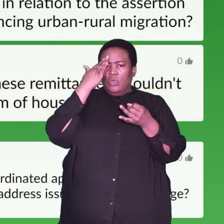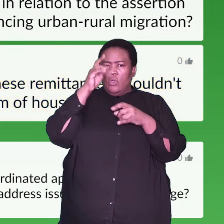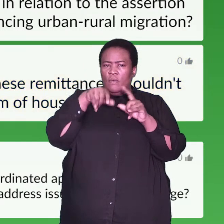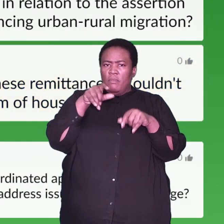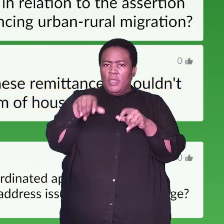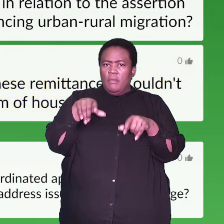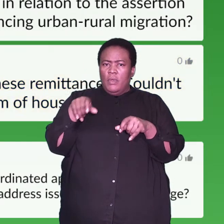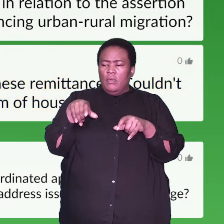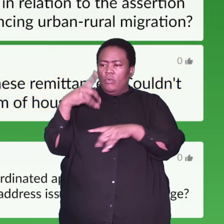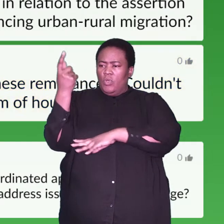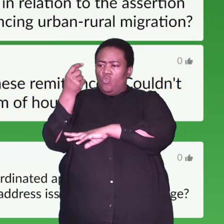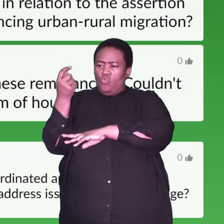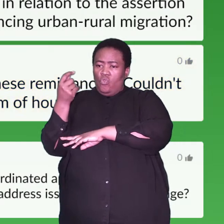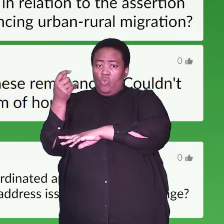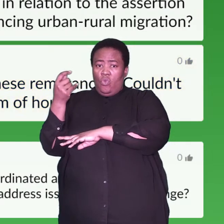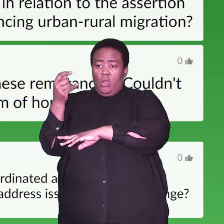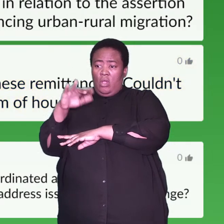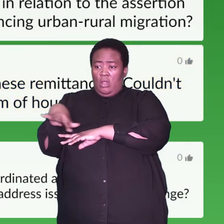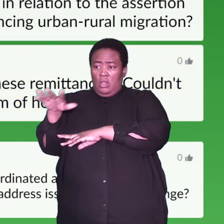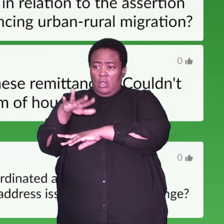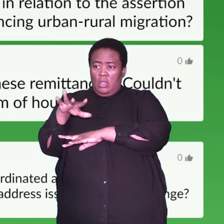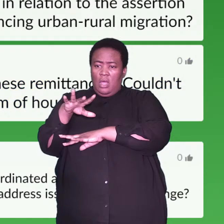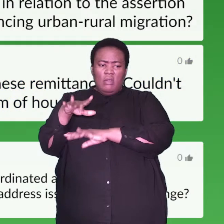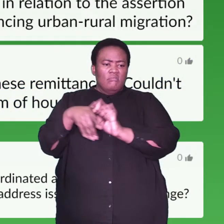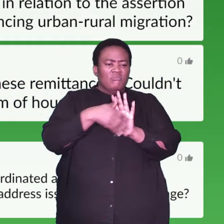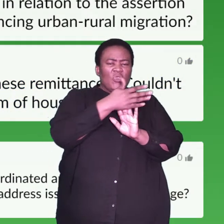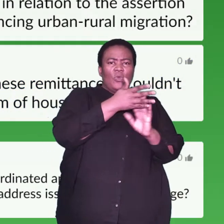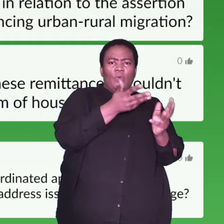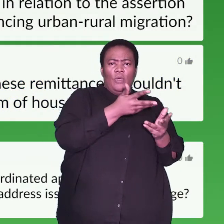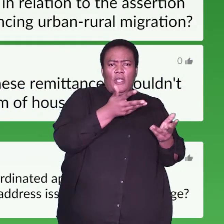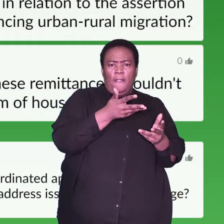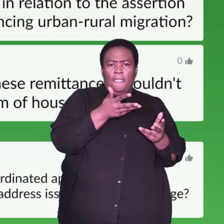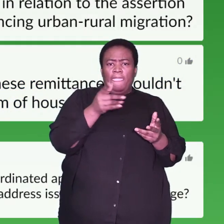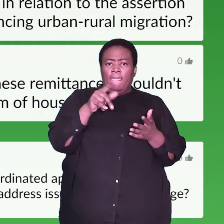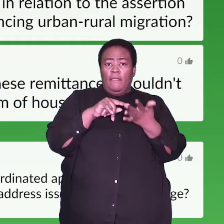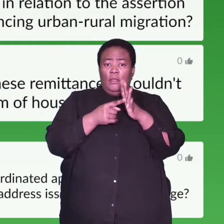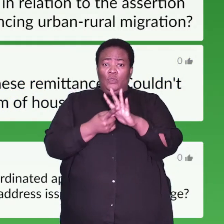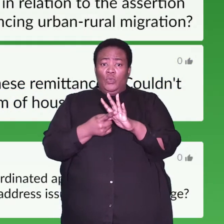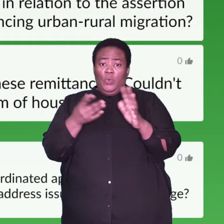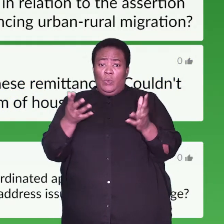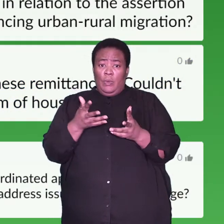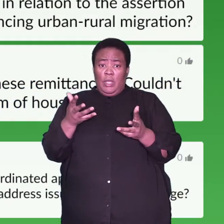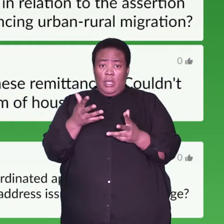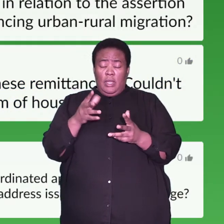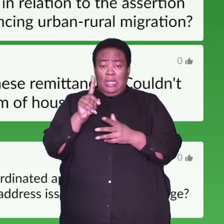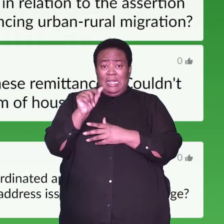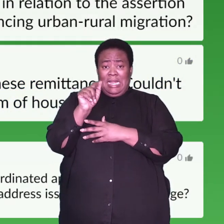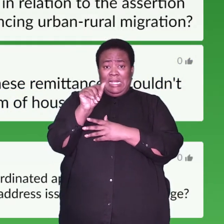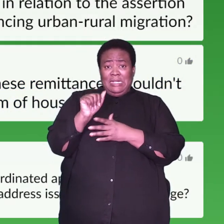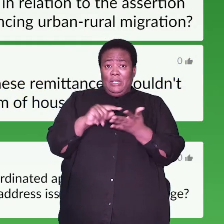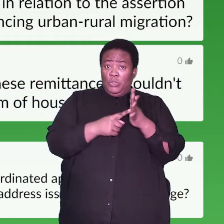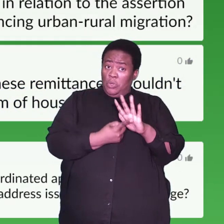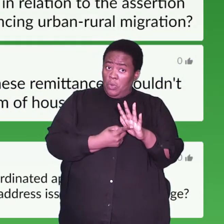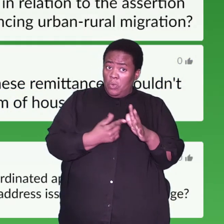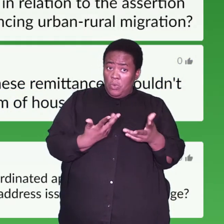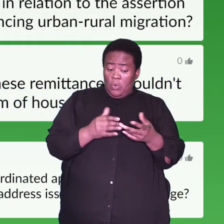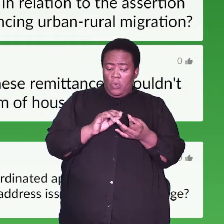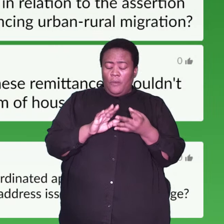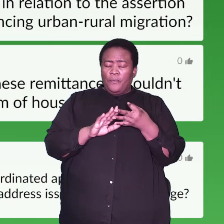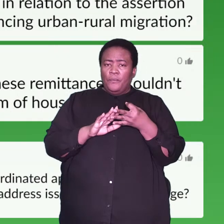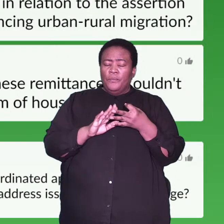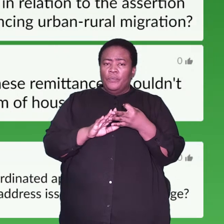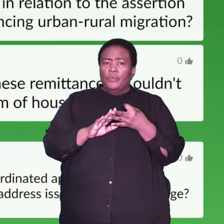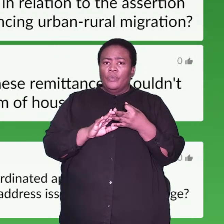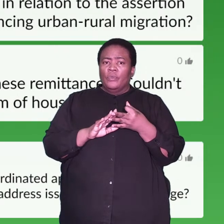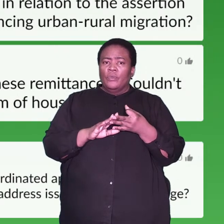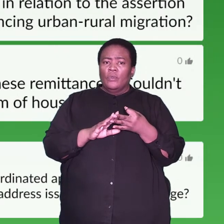their rural towns? Does the data show their exact locations? That was from Celeste. And then the third one to Mark,